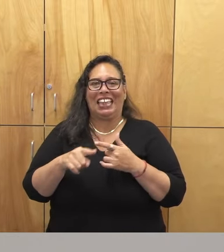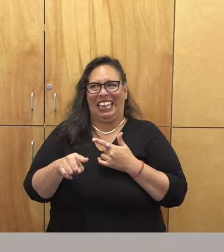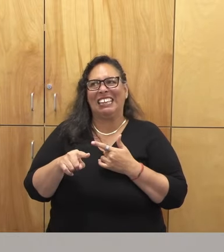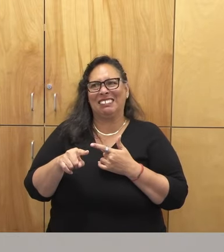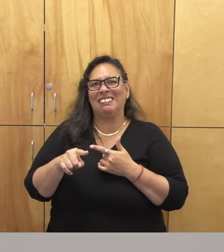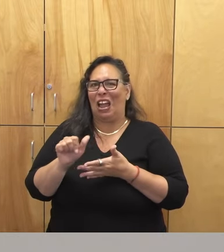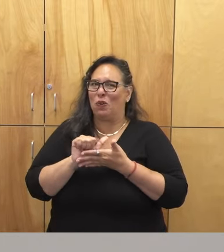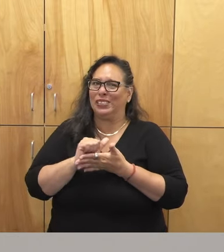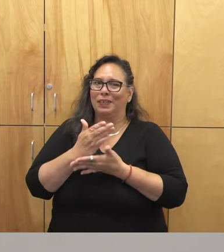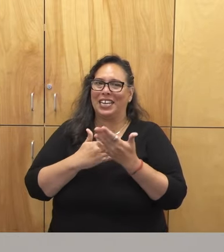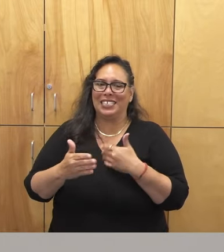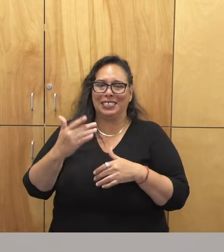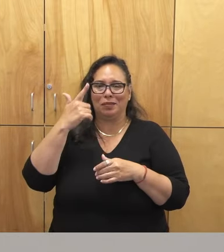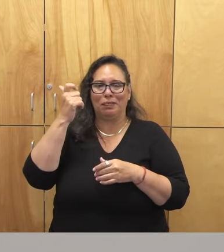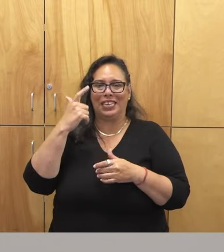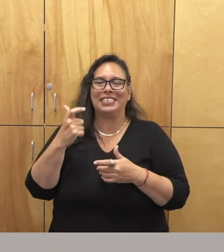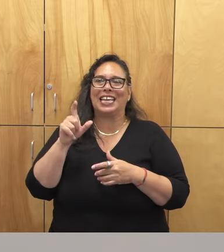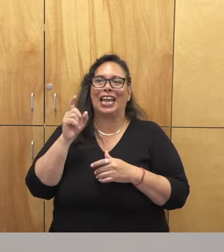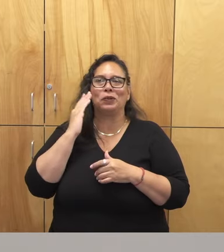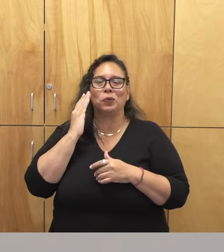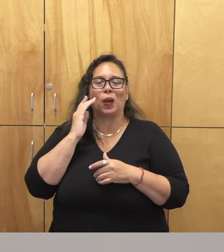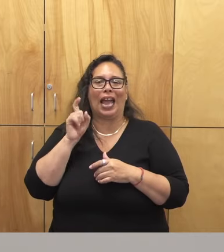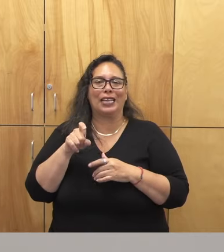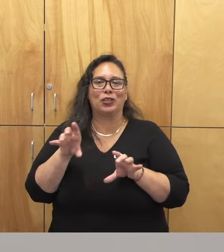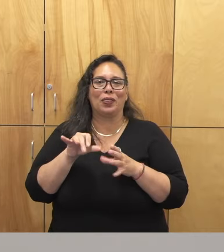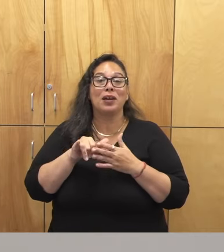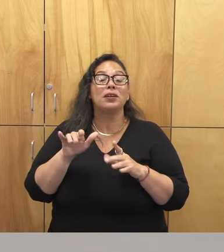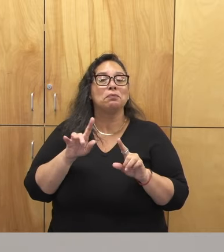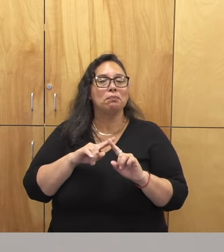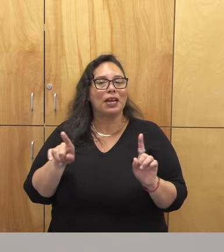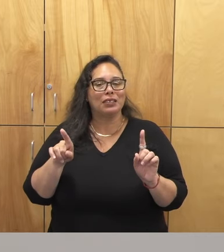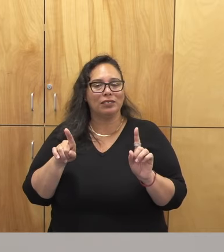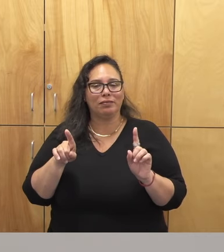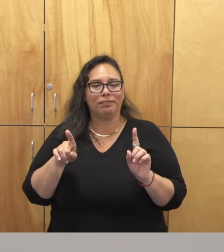I knew that that I had to do that. But